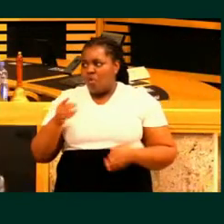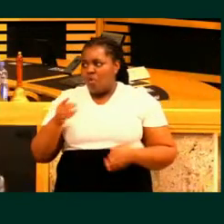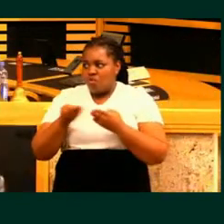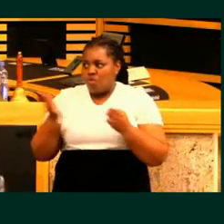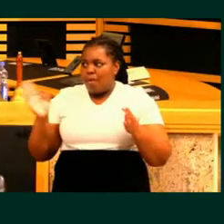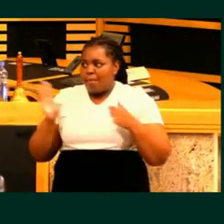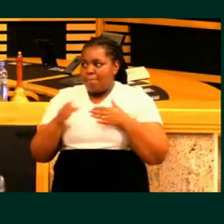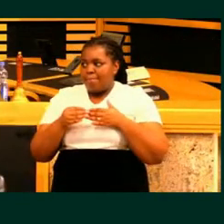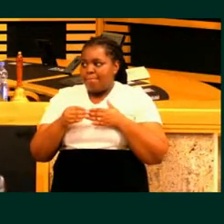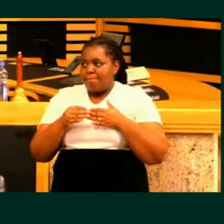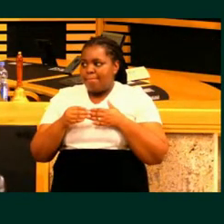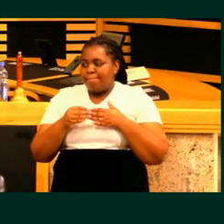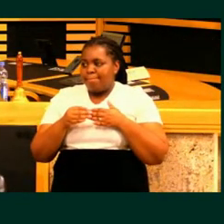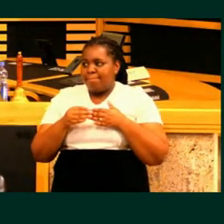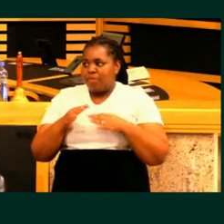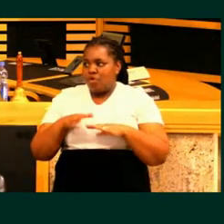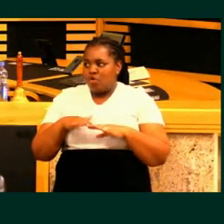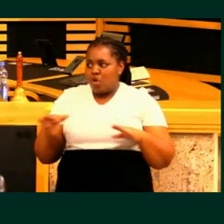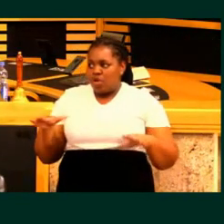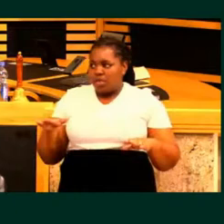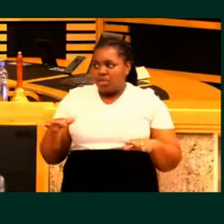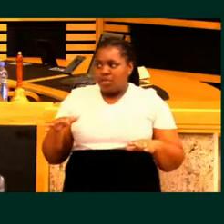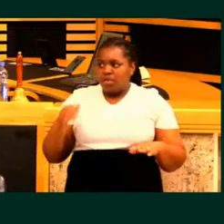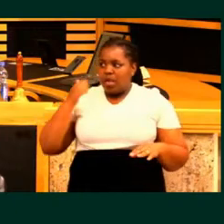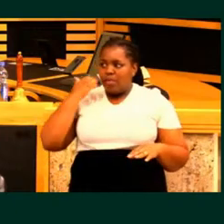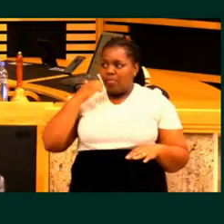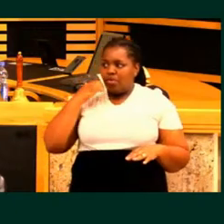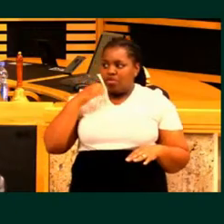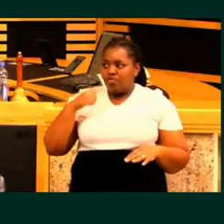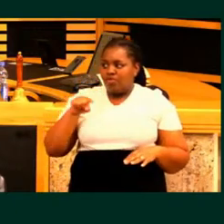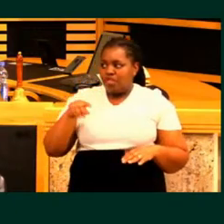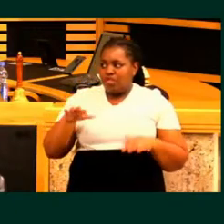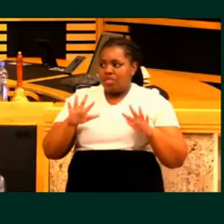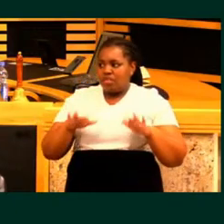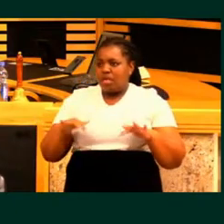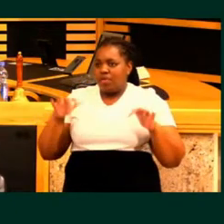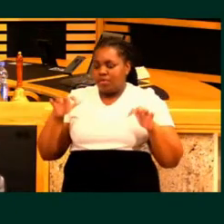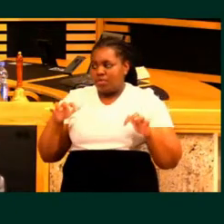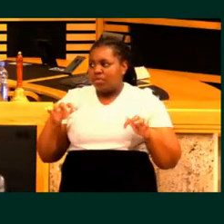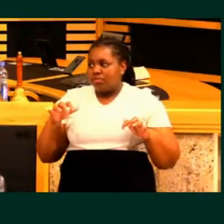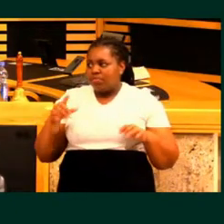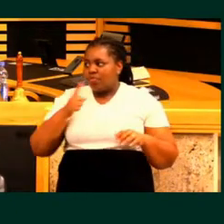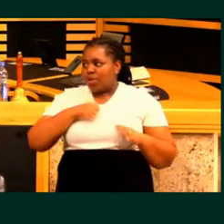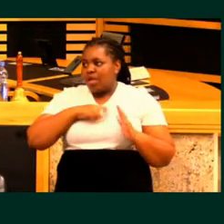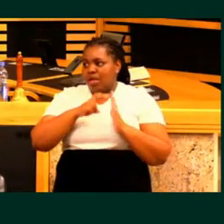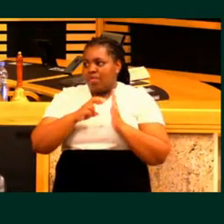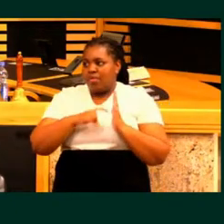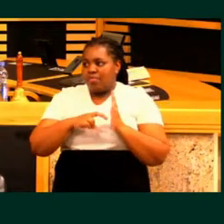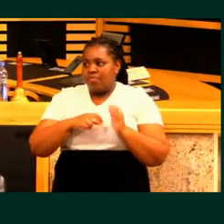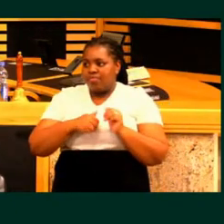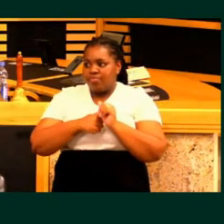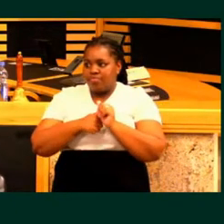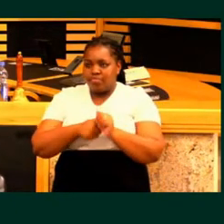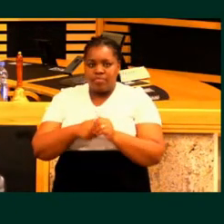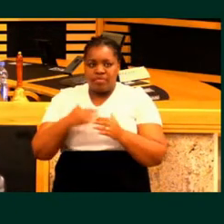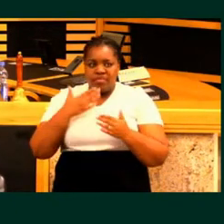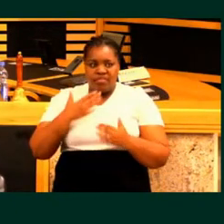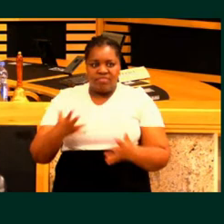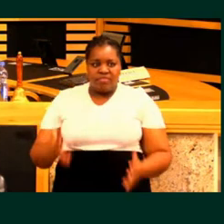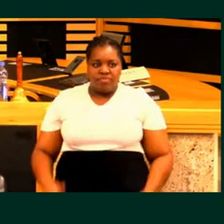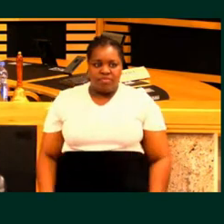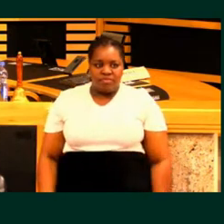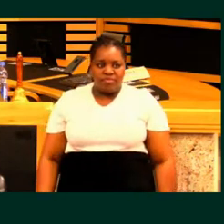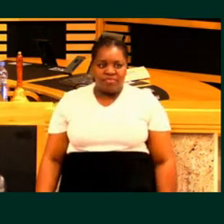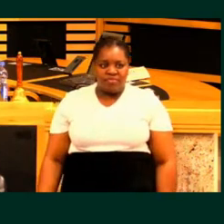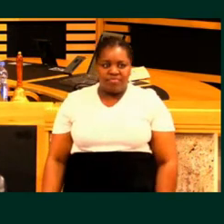members who have not H apologized for this house so that rules apply accordingly thank